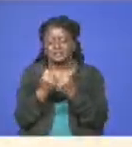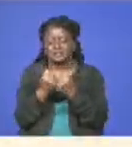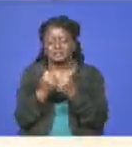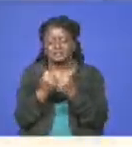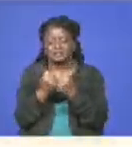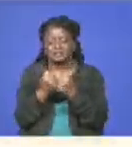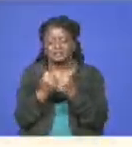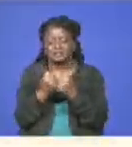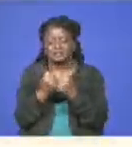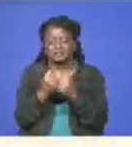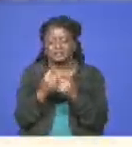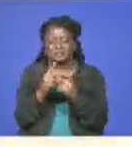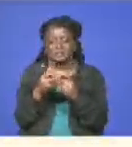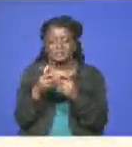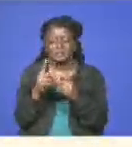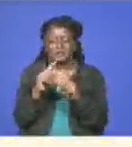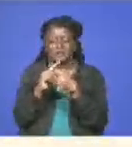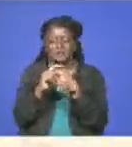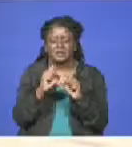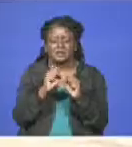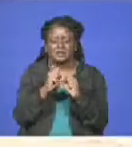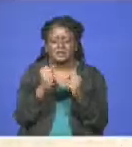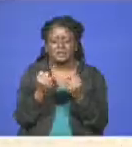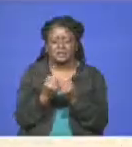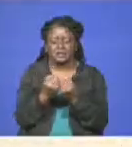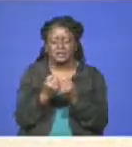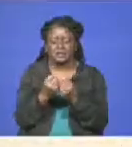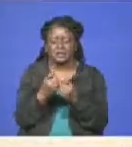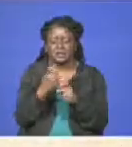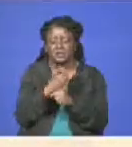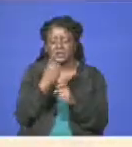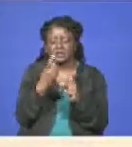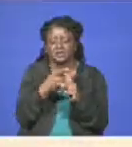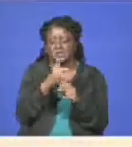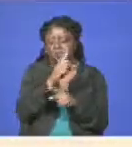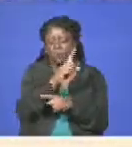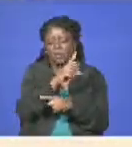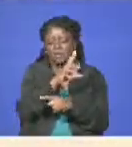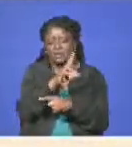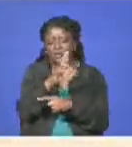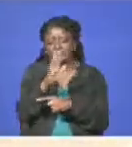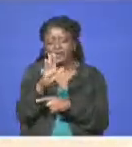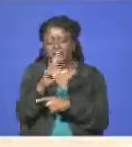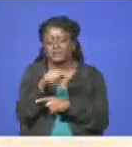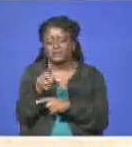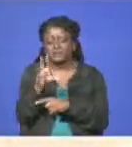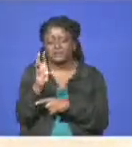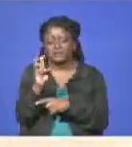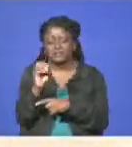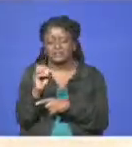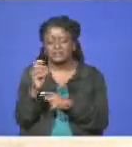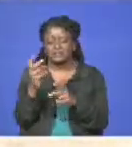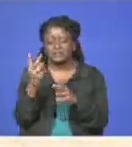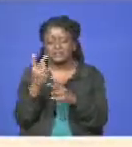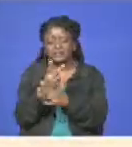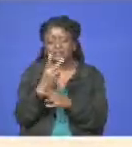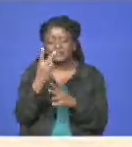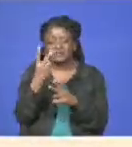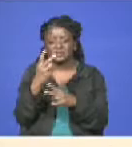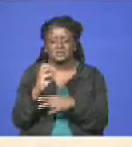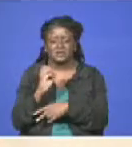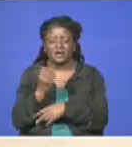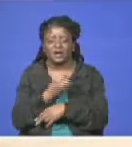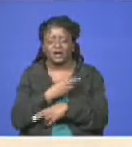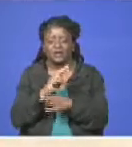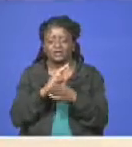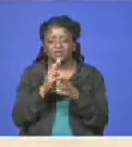respectively. Penny Hardaway's squad would cruise to the 135-60 victory. Our rotations were better. Our half-court